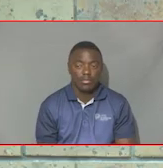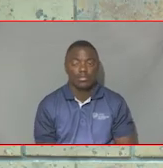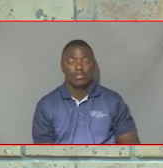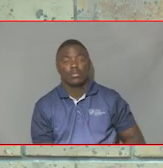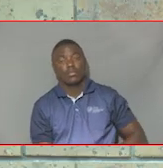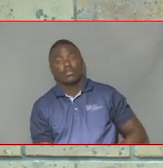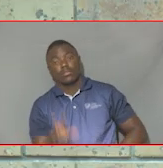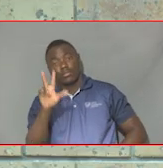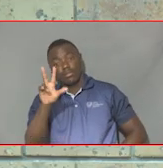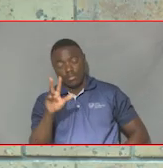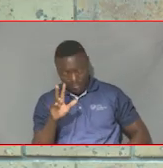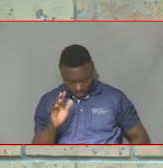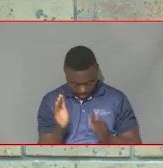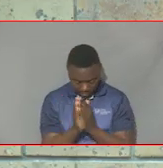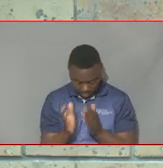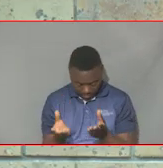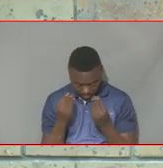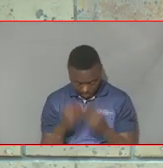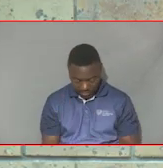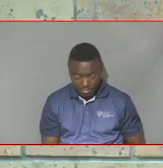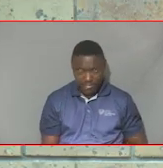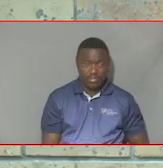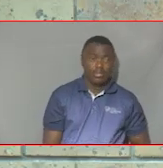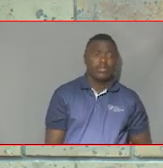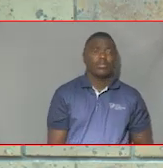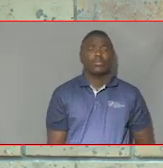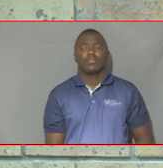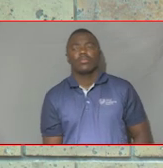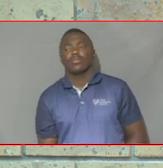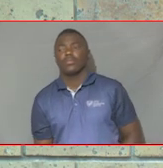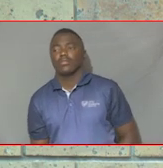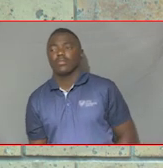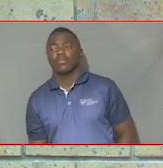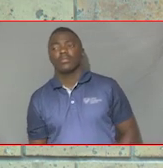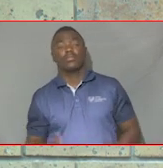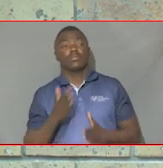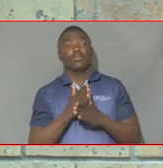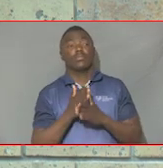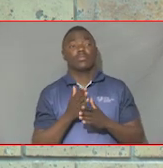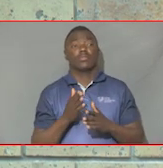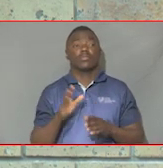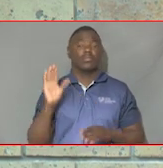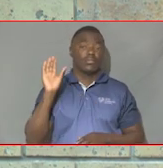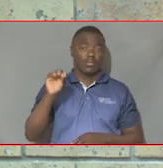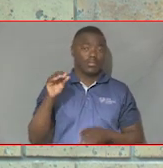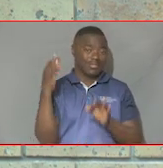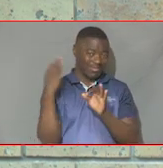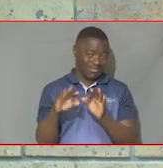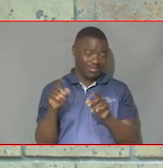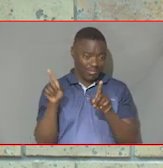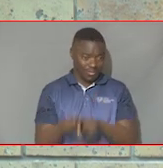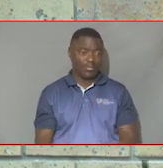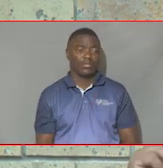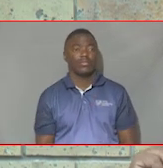got 8 marks, just working out that. And you will see, as I work through this, what are they going to ask? Exactly what I told you. Is that